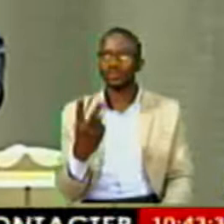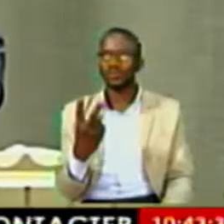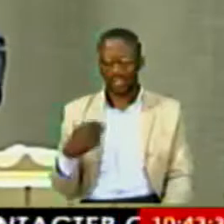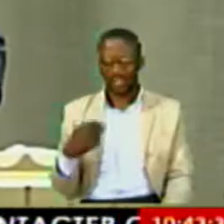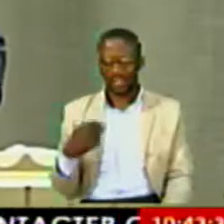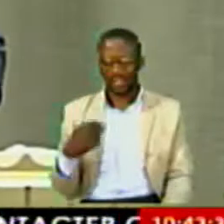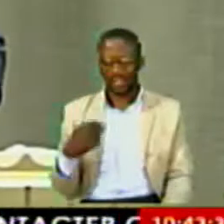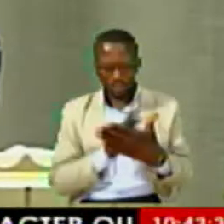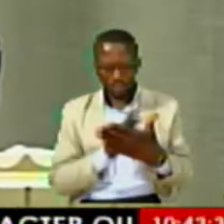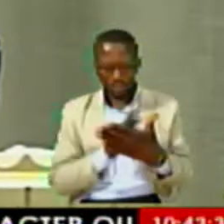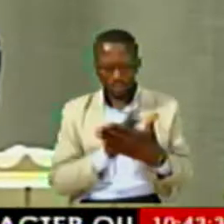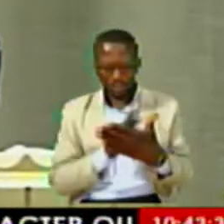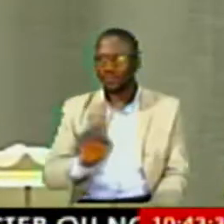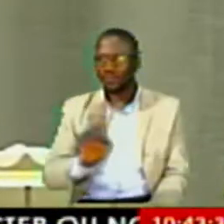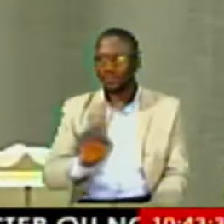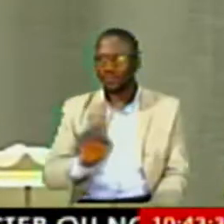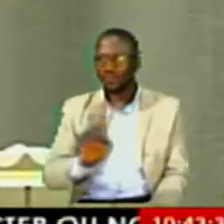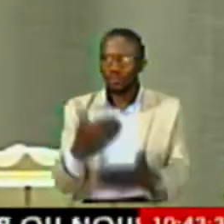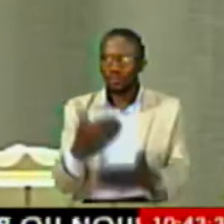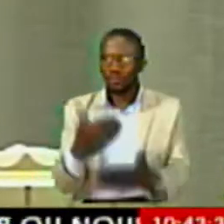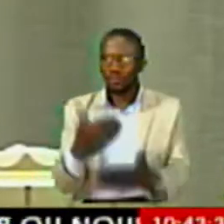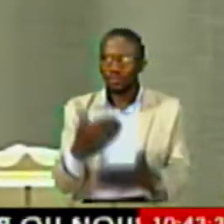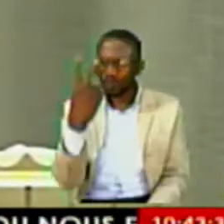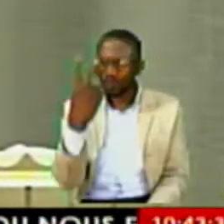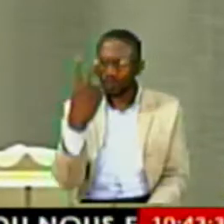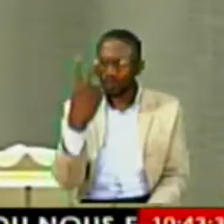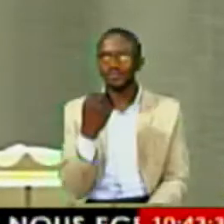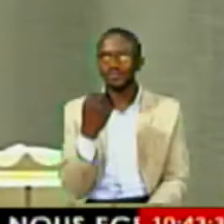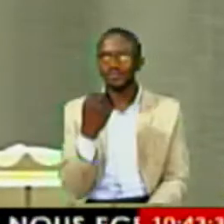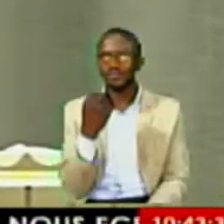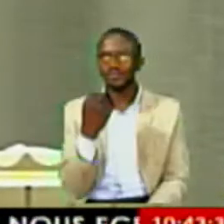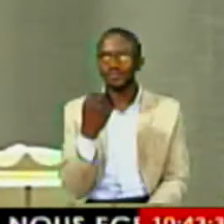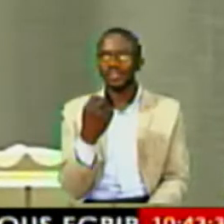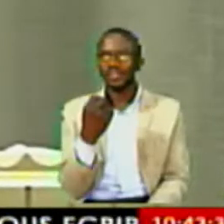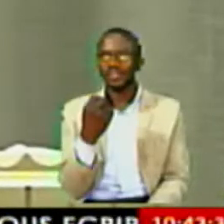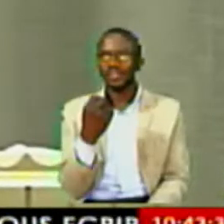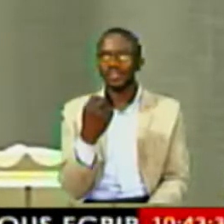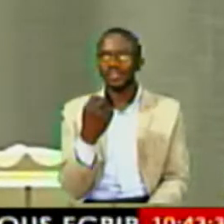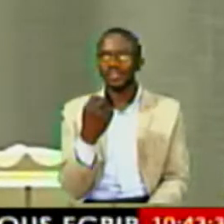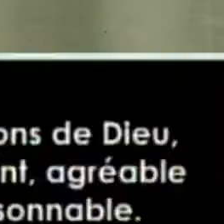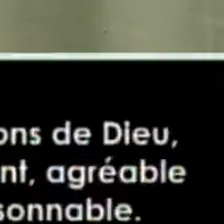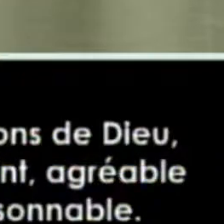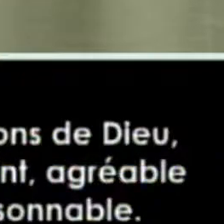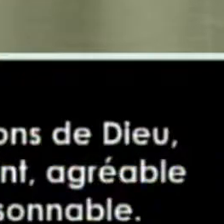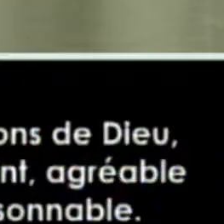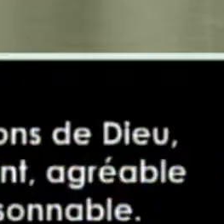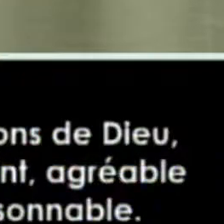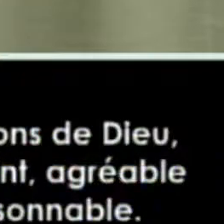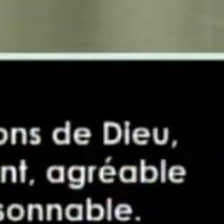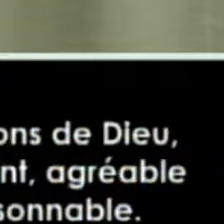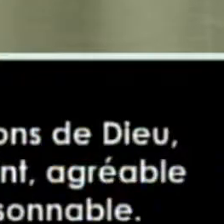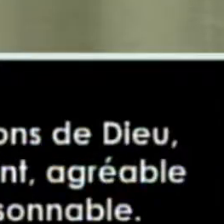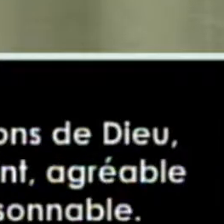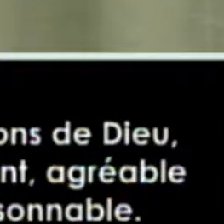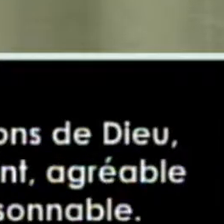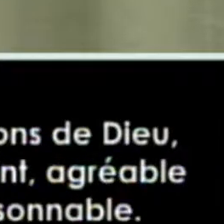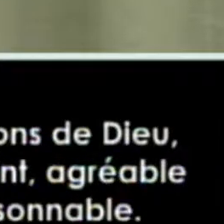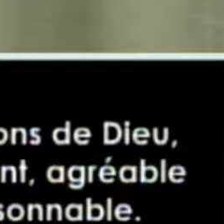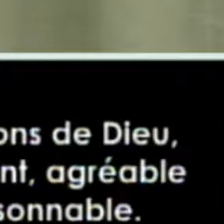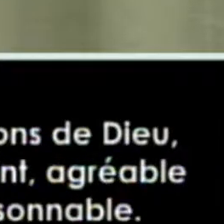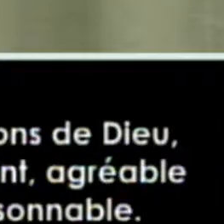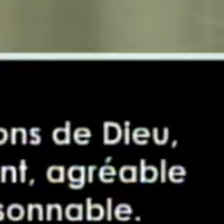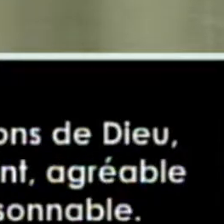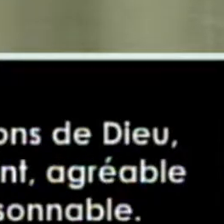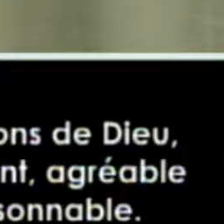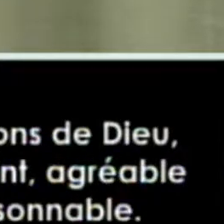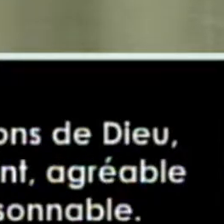partir du verset 1 au verset 2. Verse 1 to 2. Je vous exhorte donc, frères. I beseech you therefore, brethren. Par les compassions